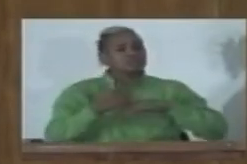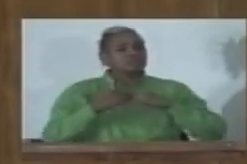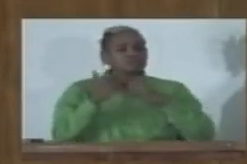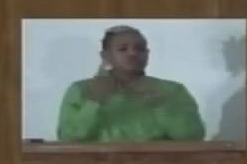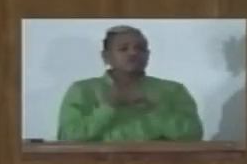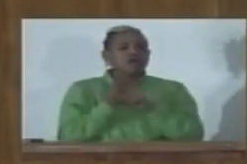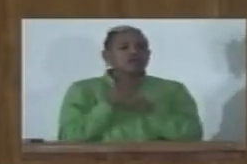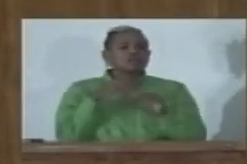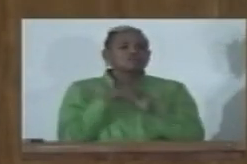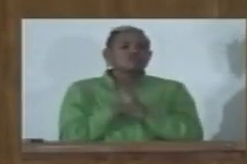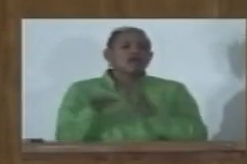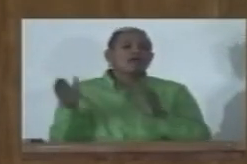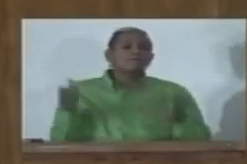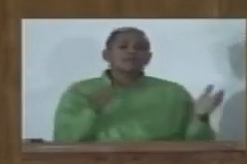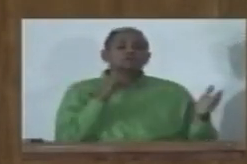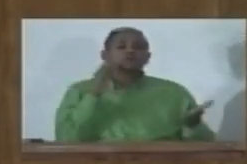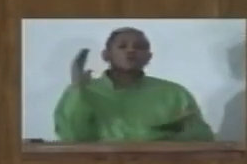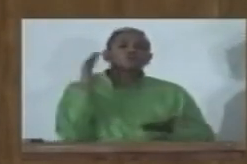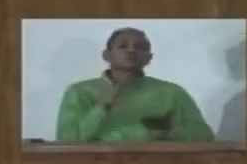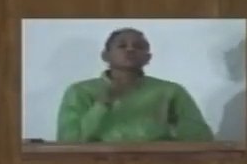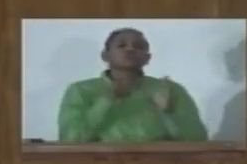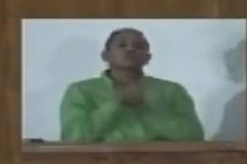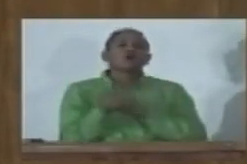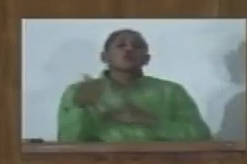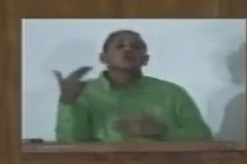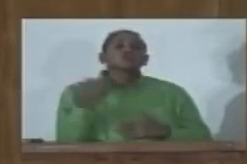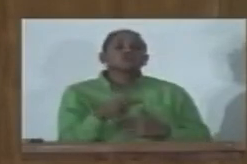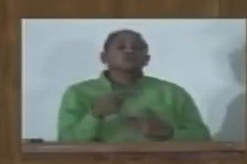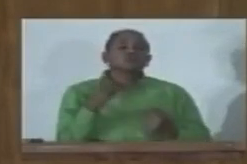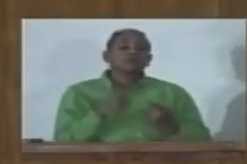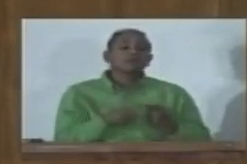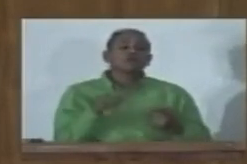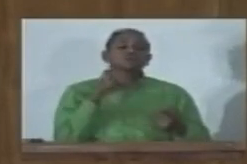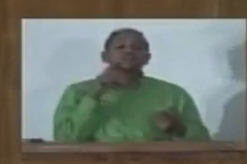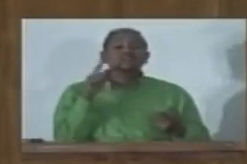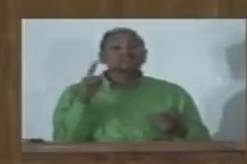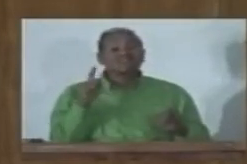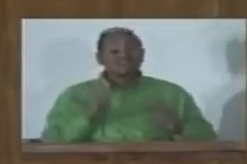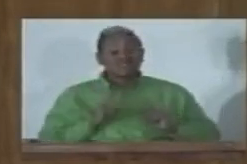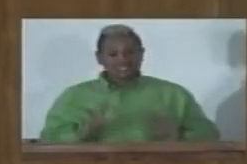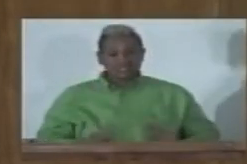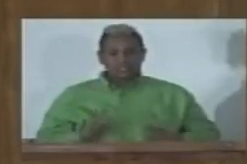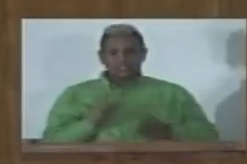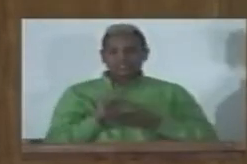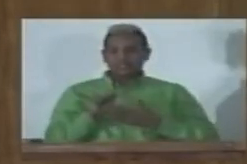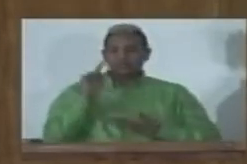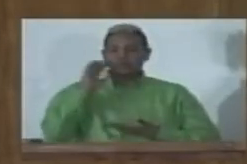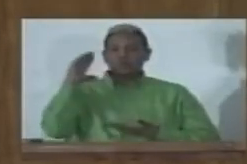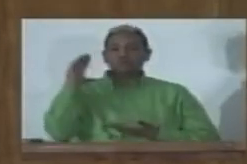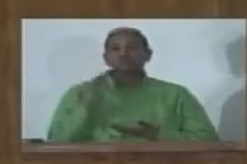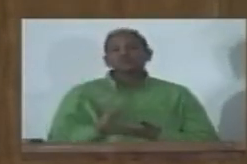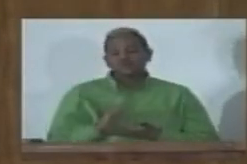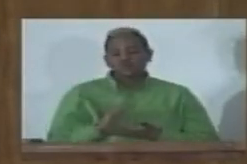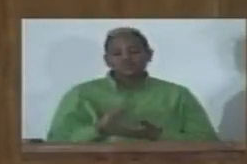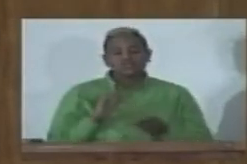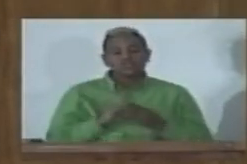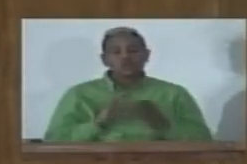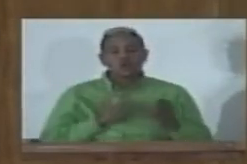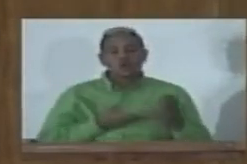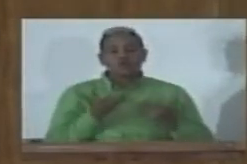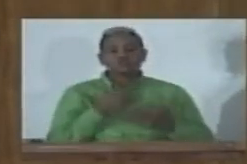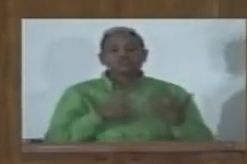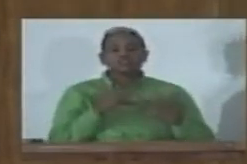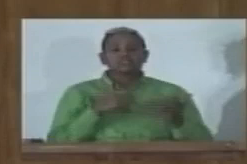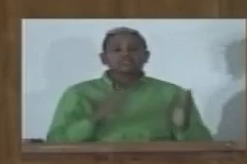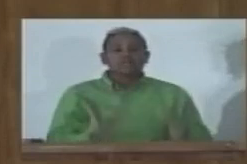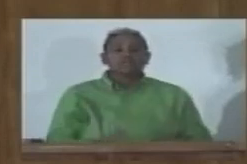so we can reduce murders, shootings, and ultimately physical disabilities within